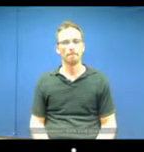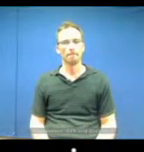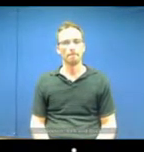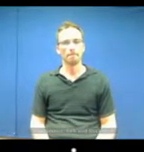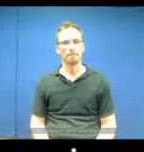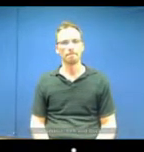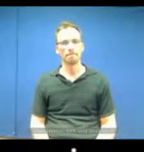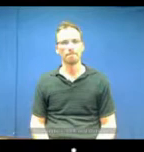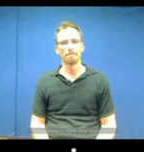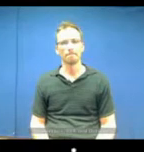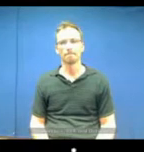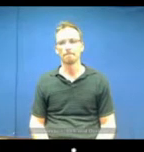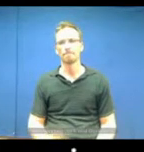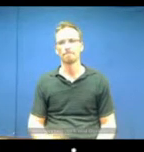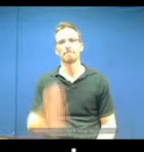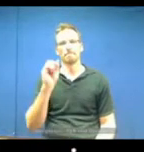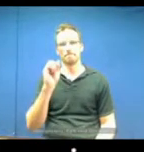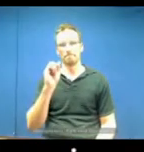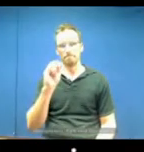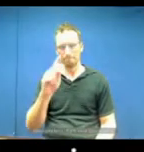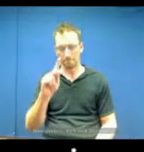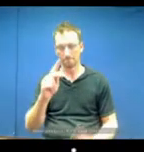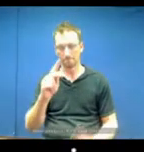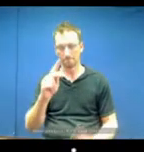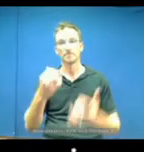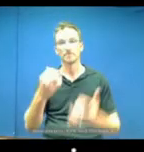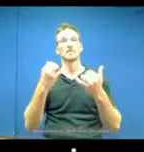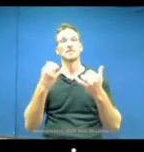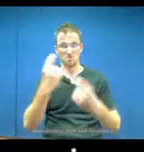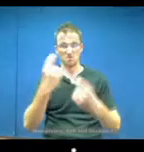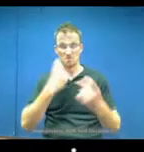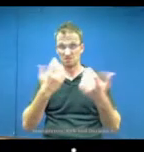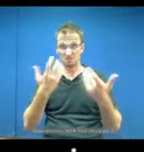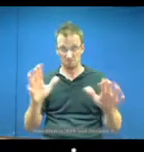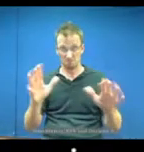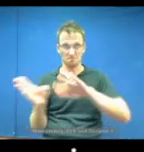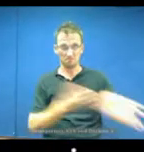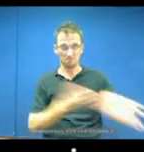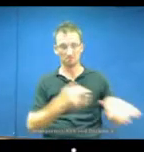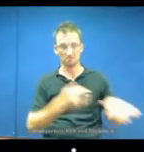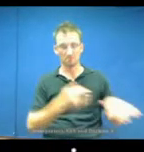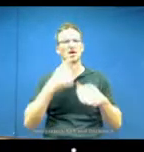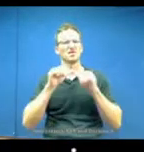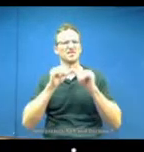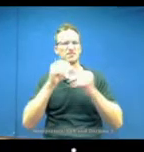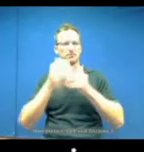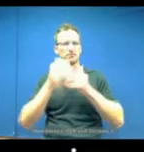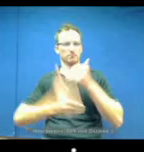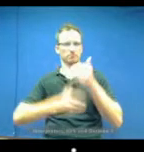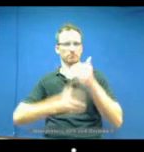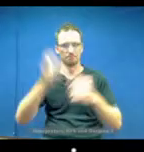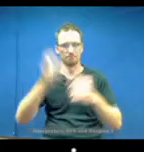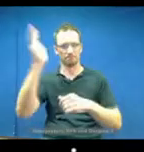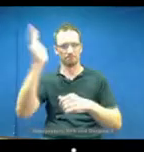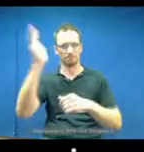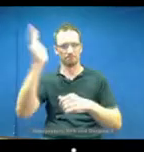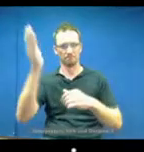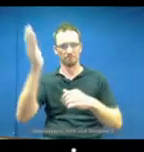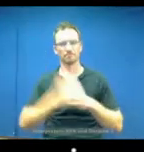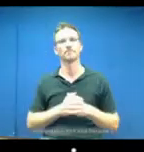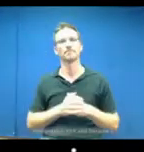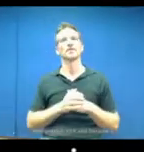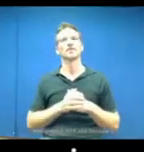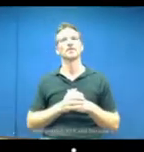Okay. All right, so I'm going to continue on just to give you an idea,